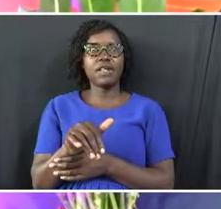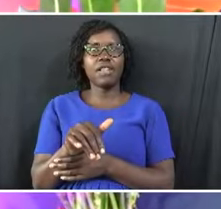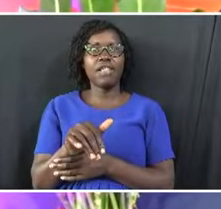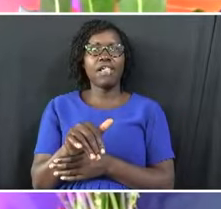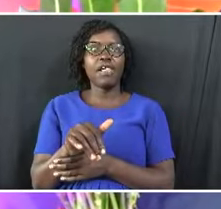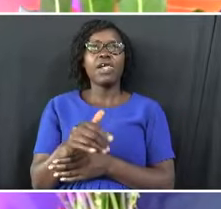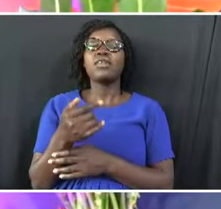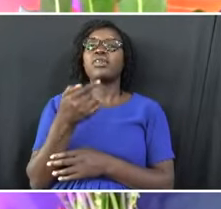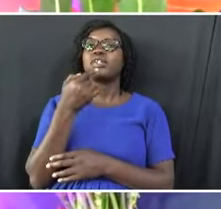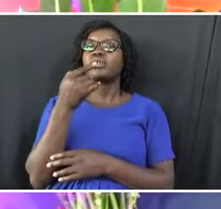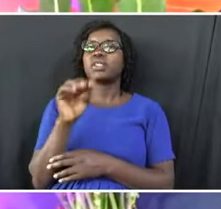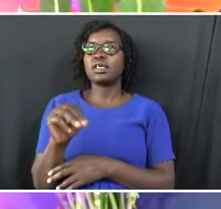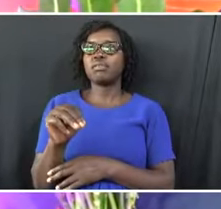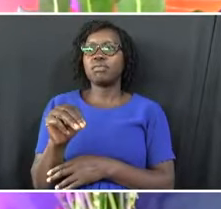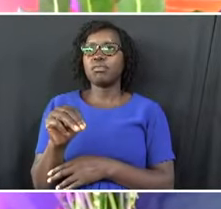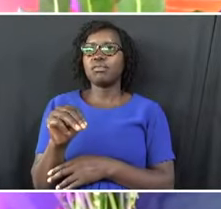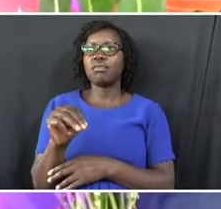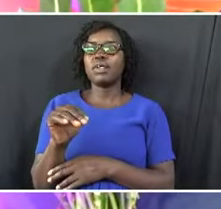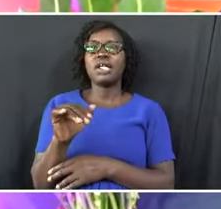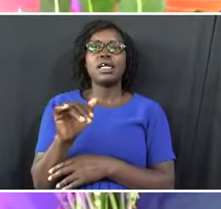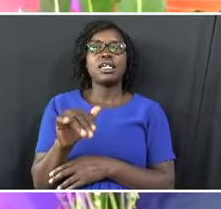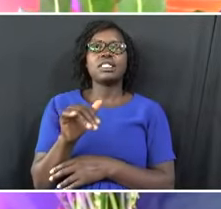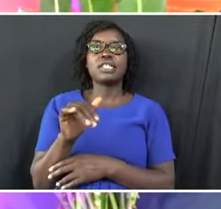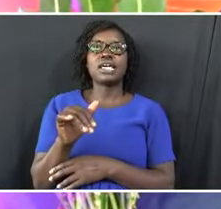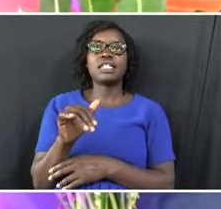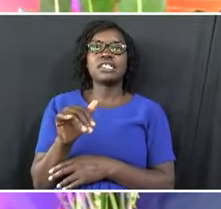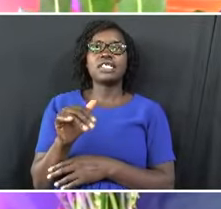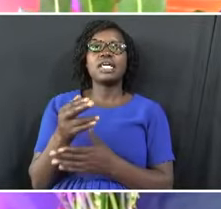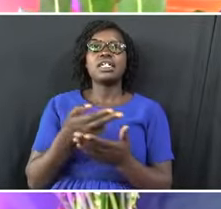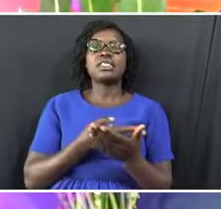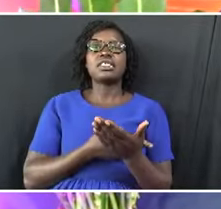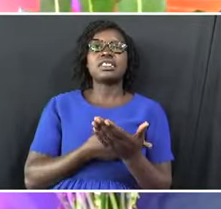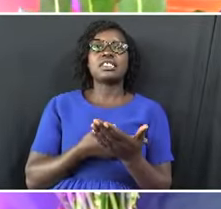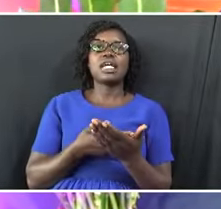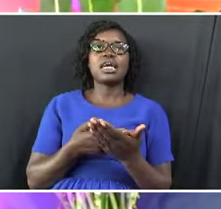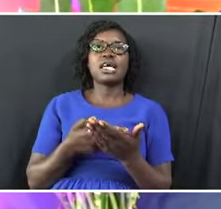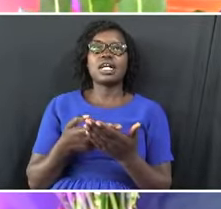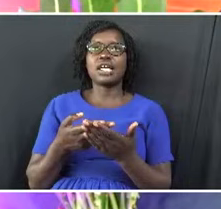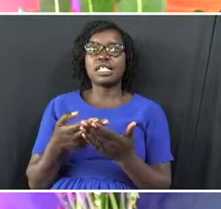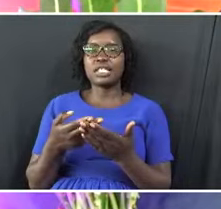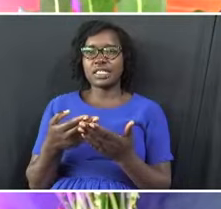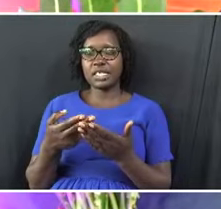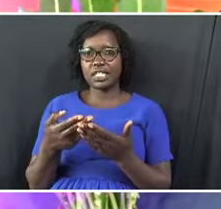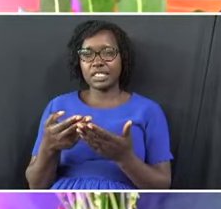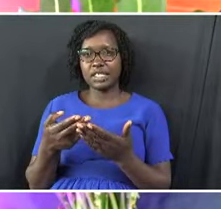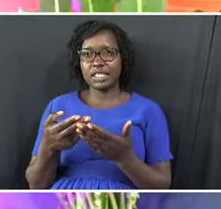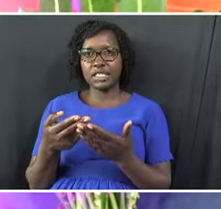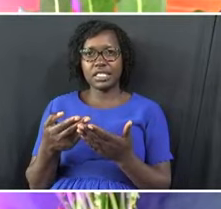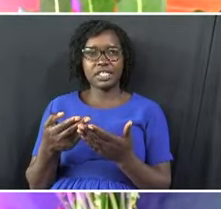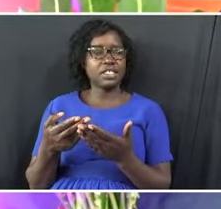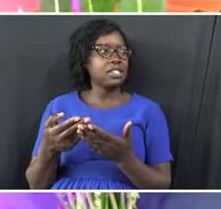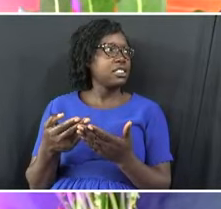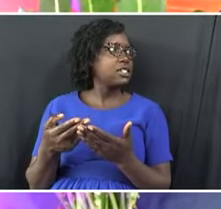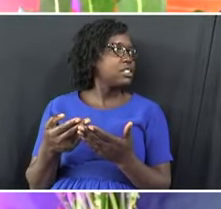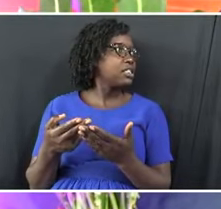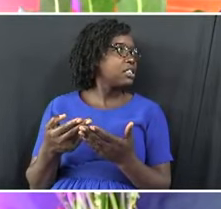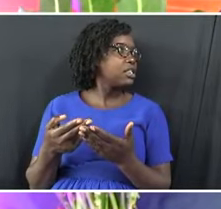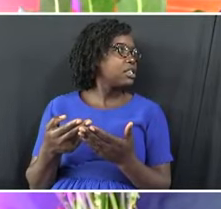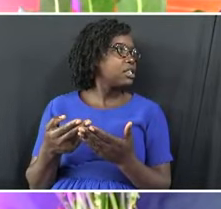they are told them that then the serpent said to the woman, and I want to guess this is